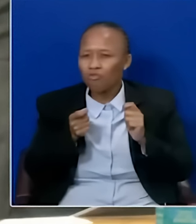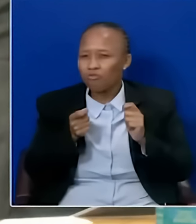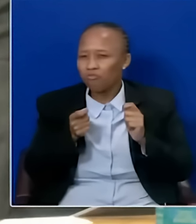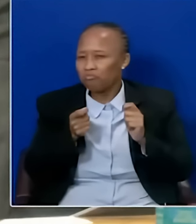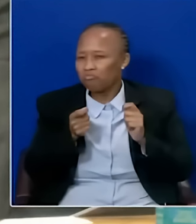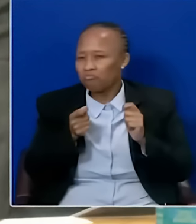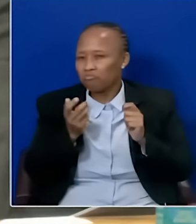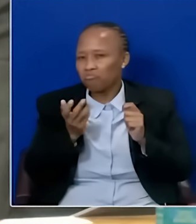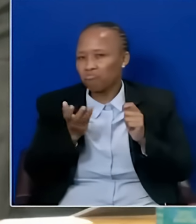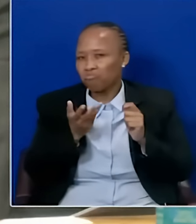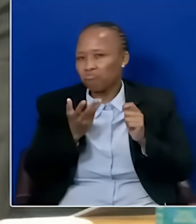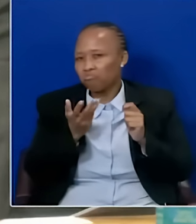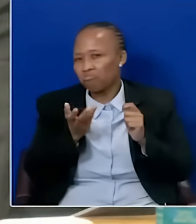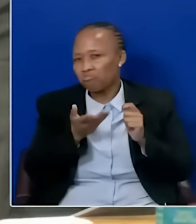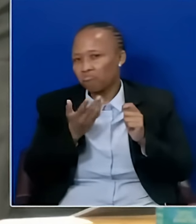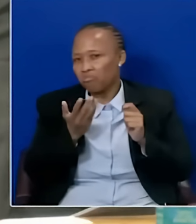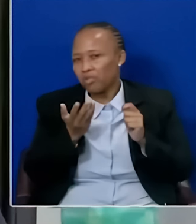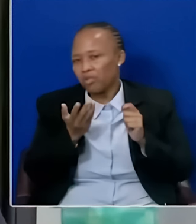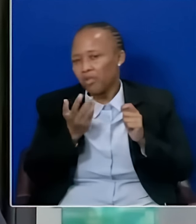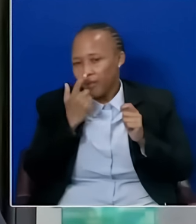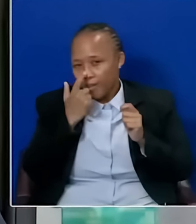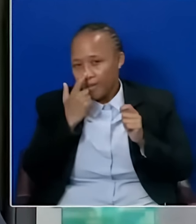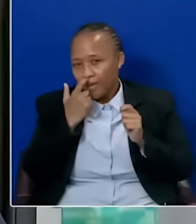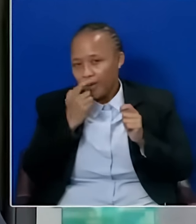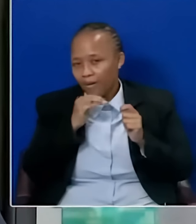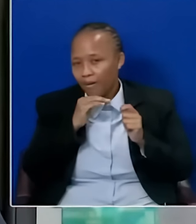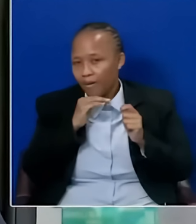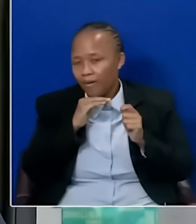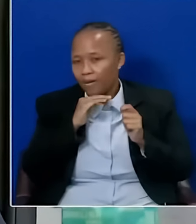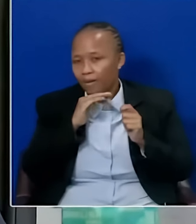the original stations. And